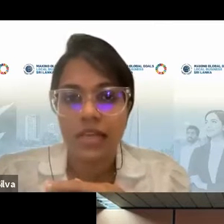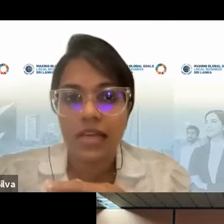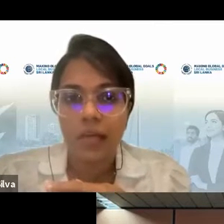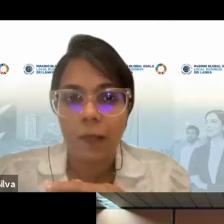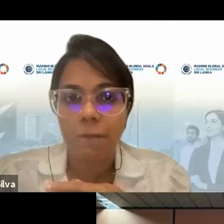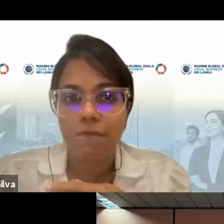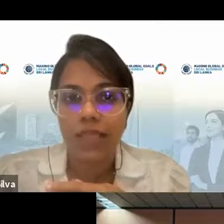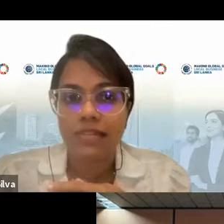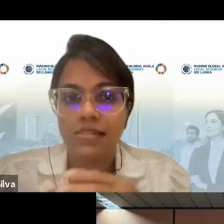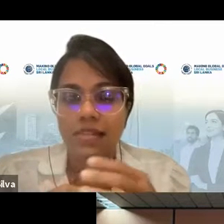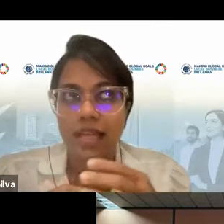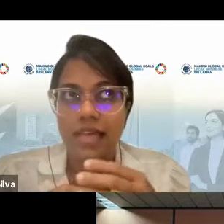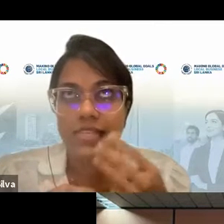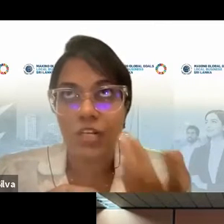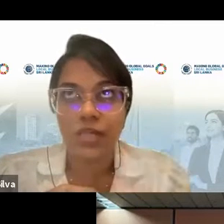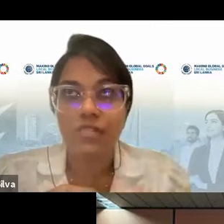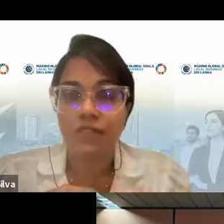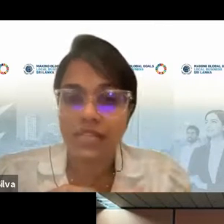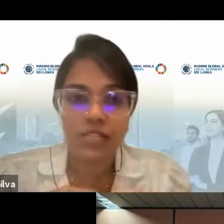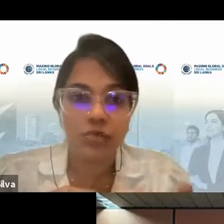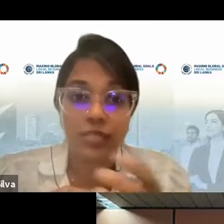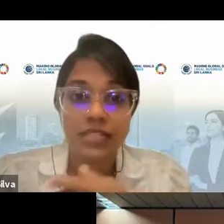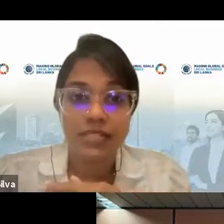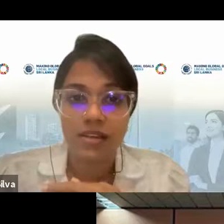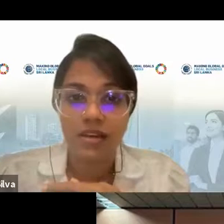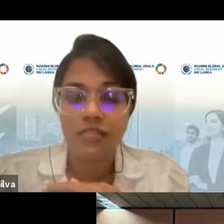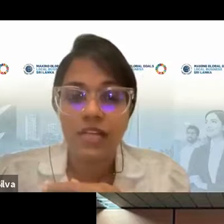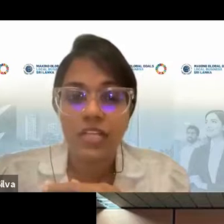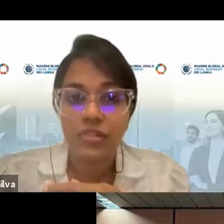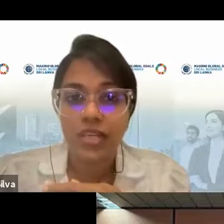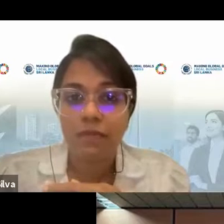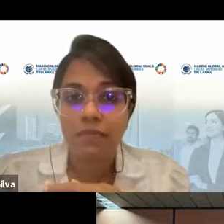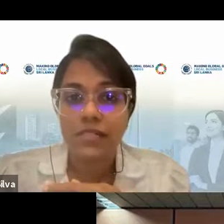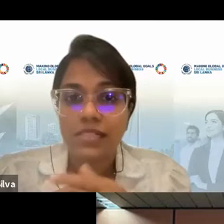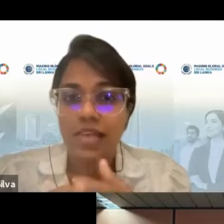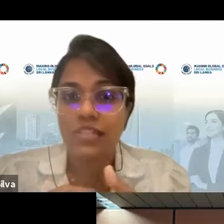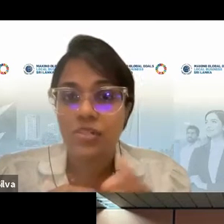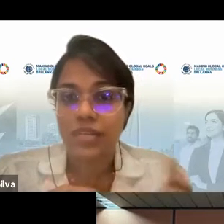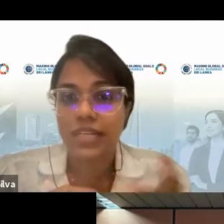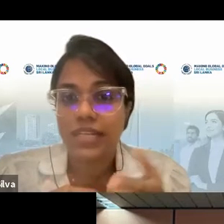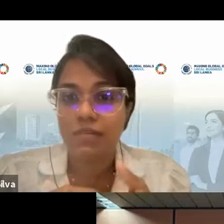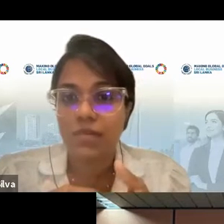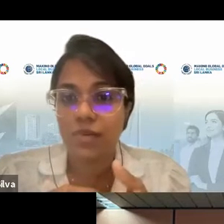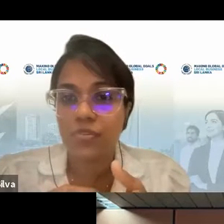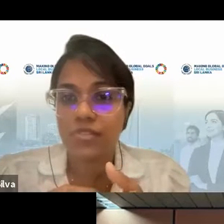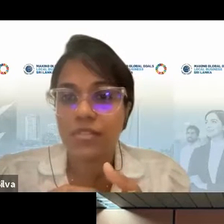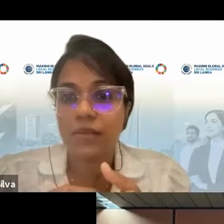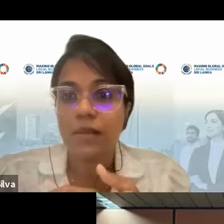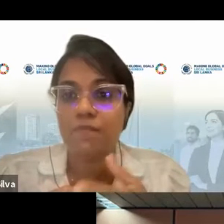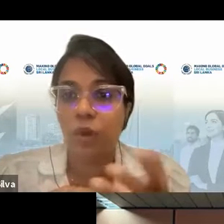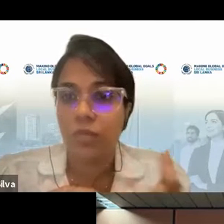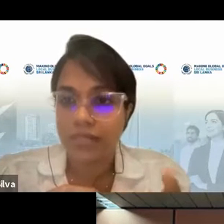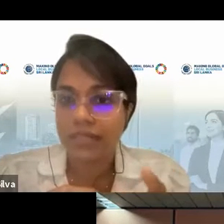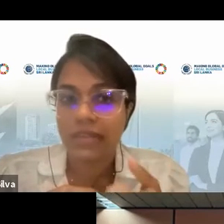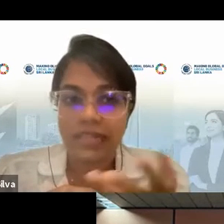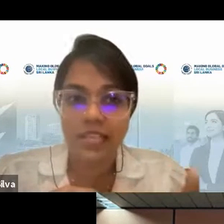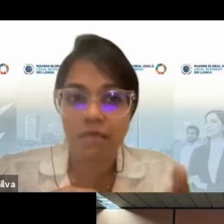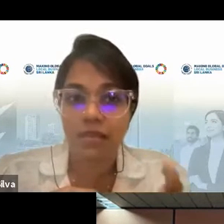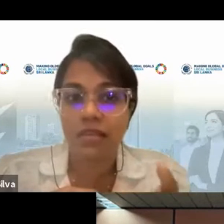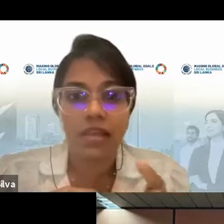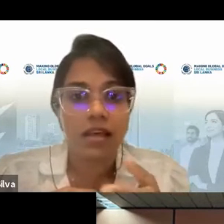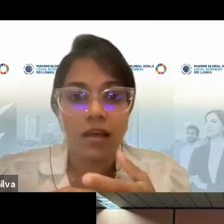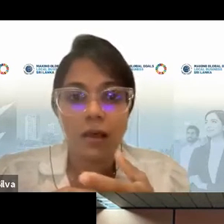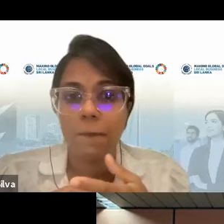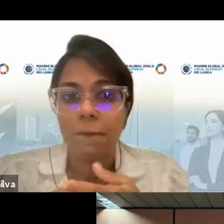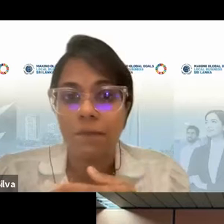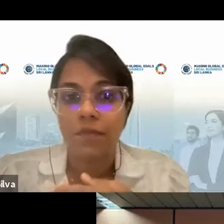happening. And as an innovative idea to retain staff, JCAB decided to engage them in producing ornamental